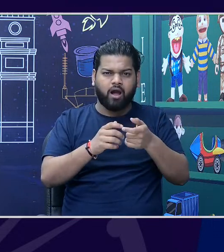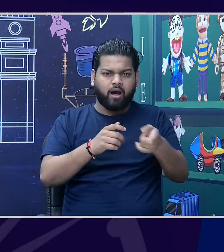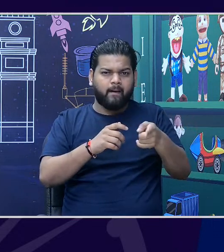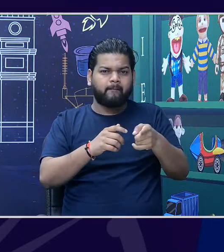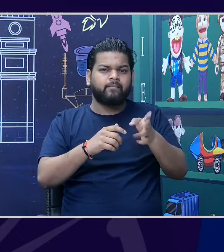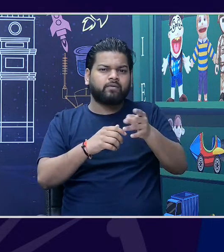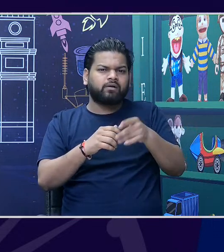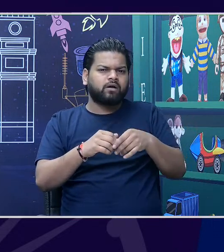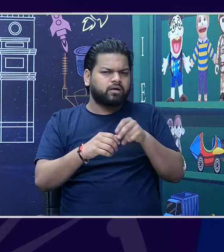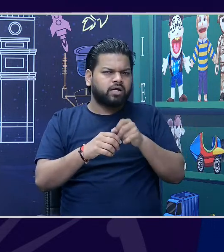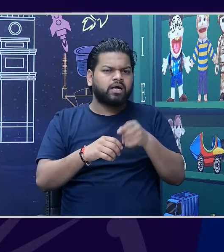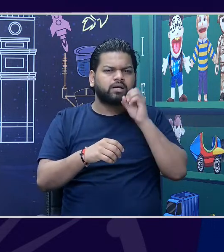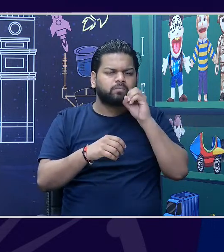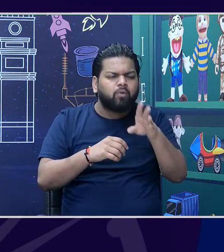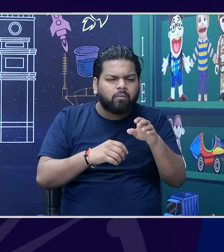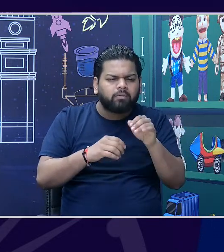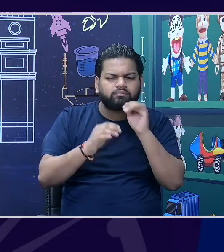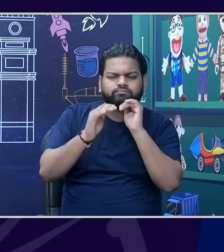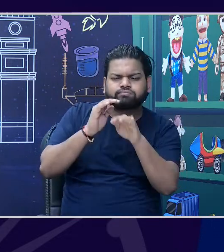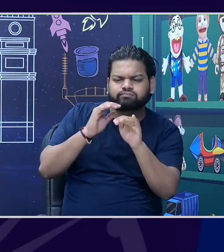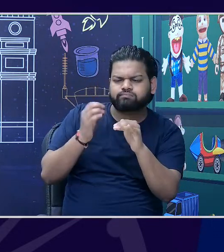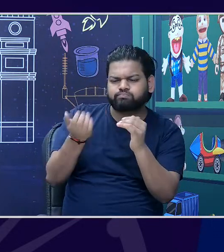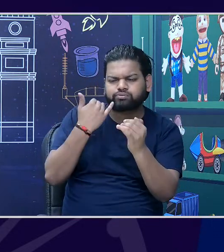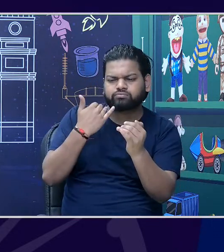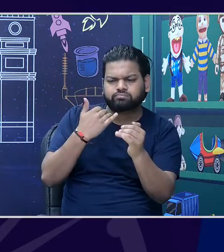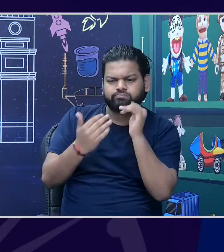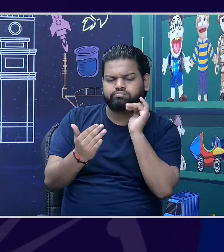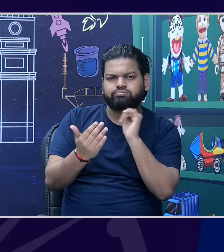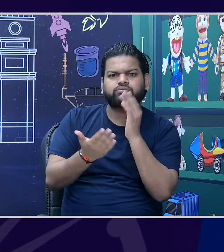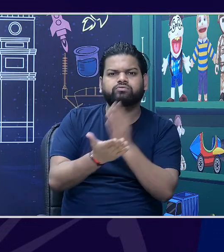body becomes paralyzed. Okay.